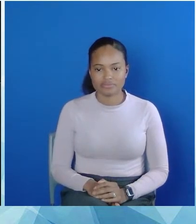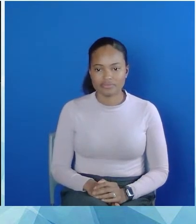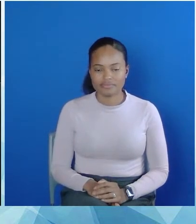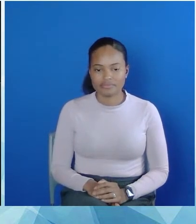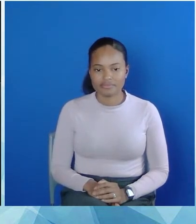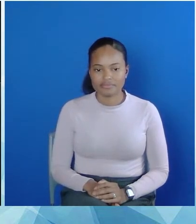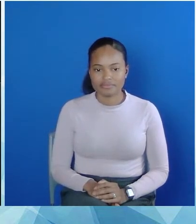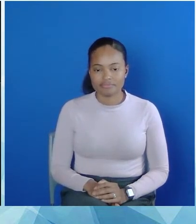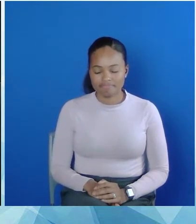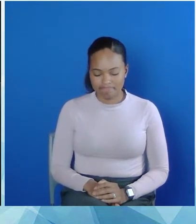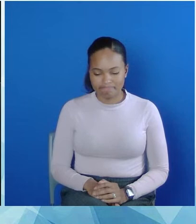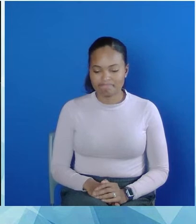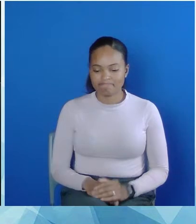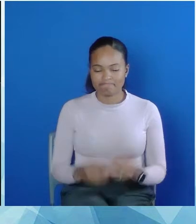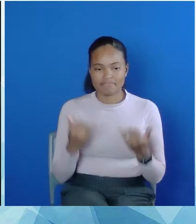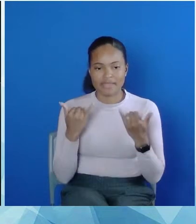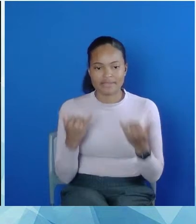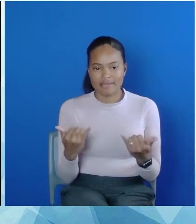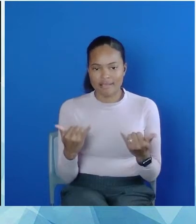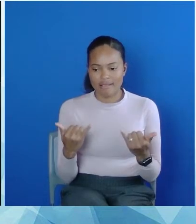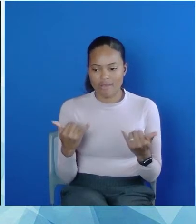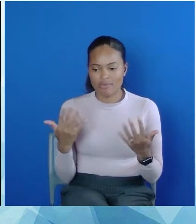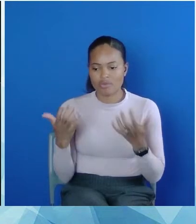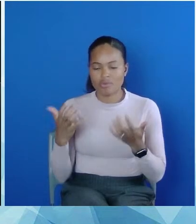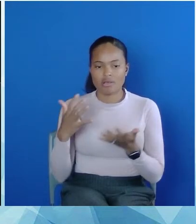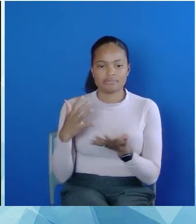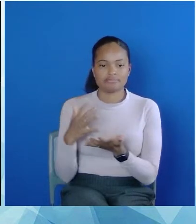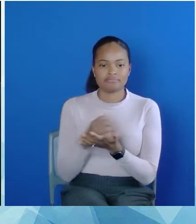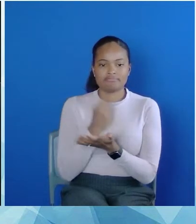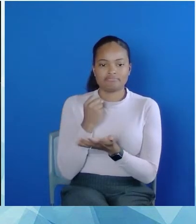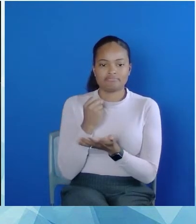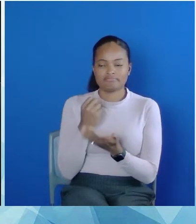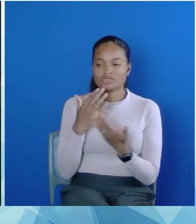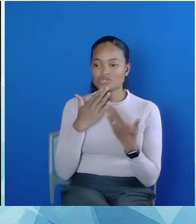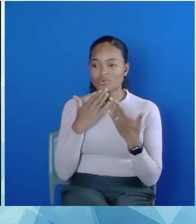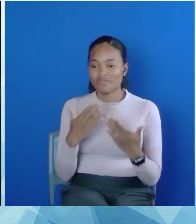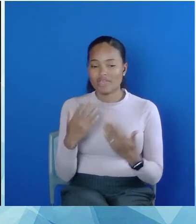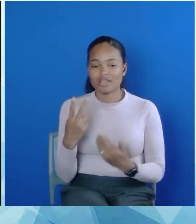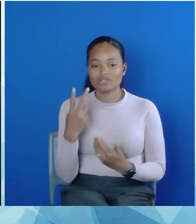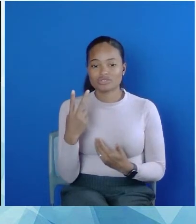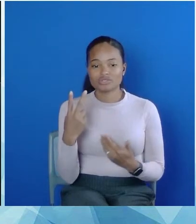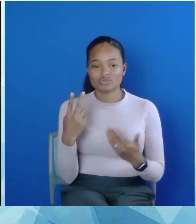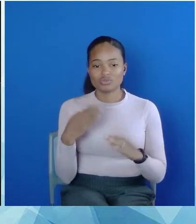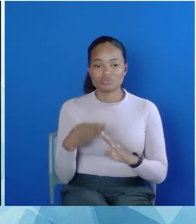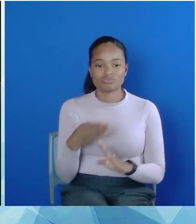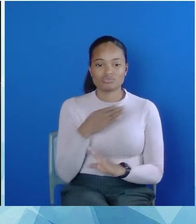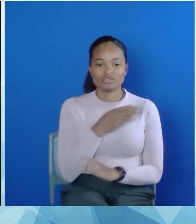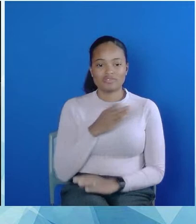I would like to take some time to thank two previous board members.